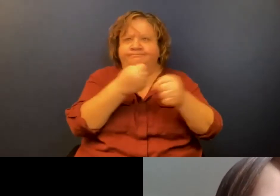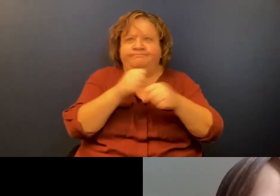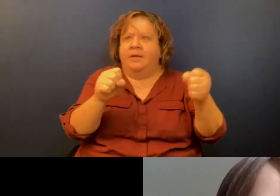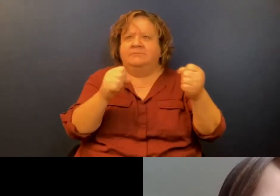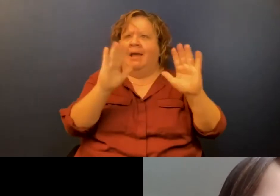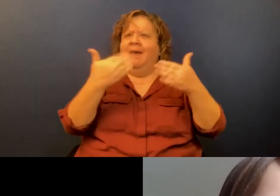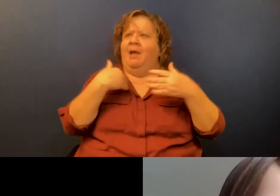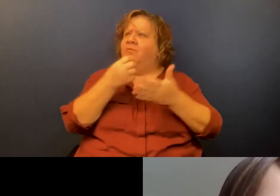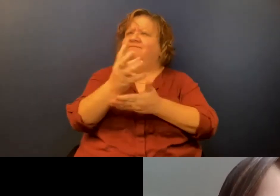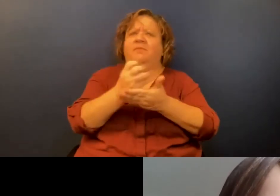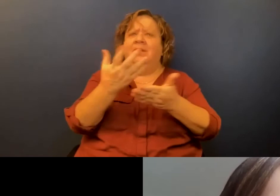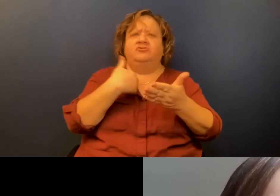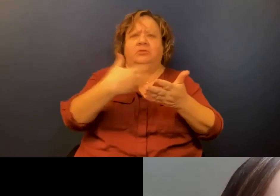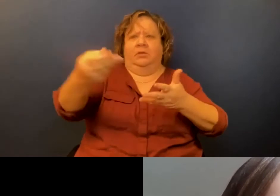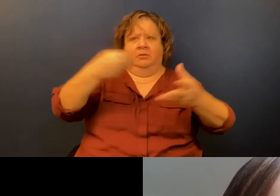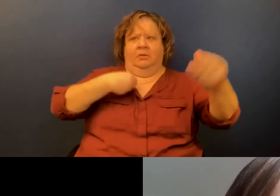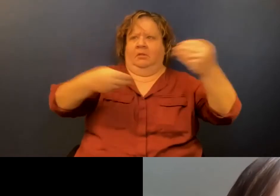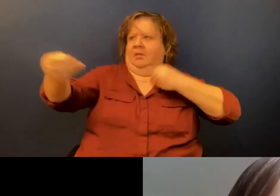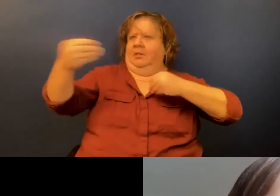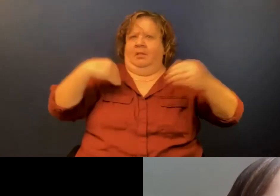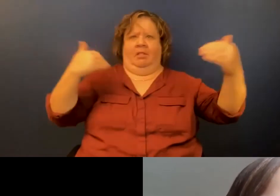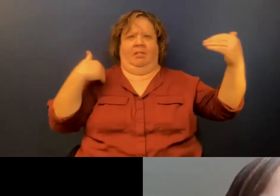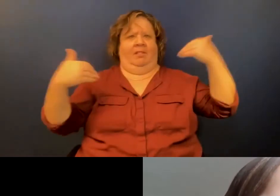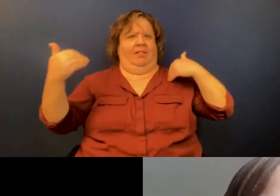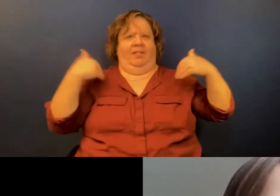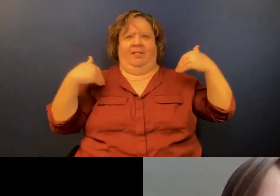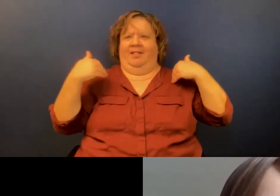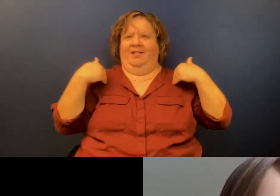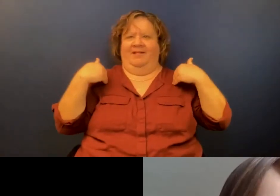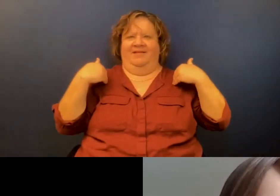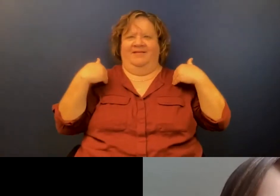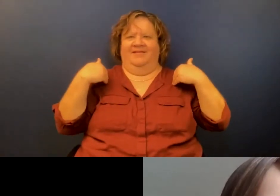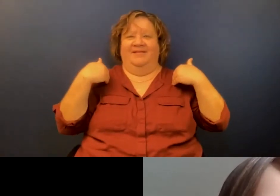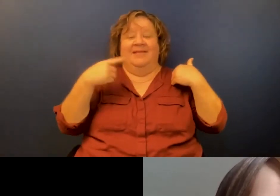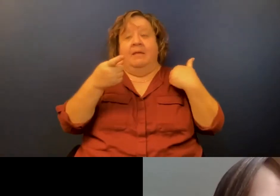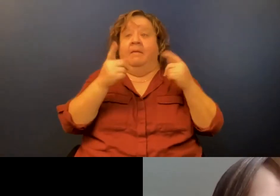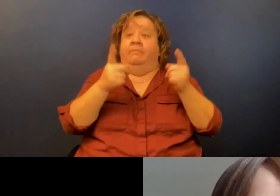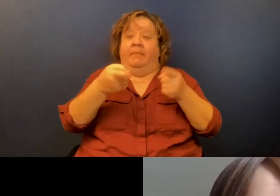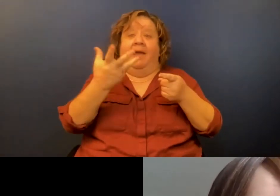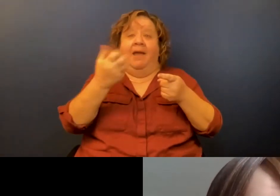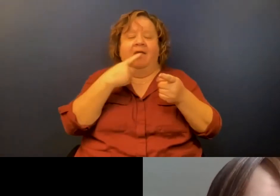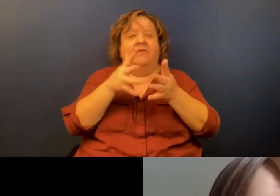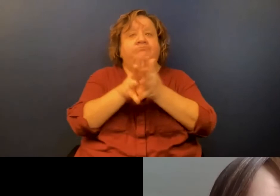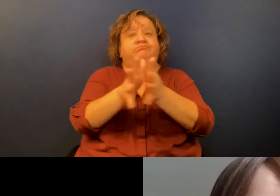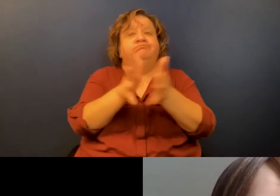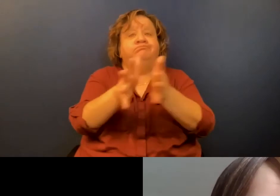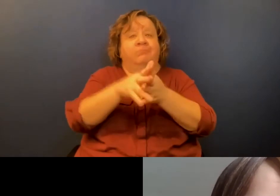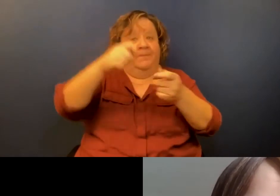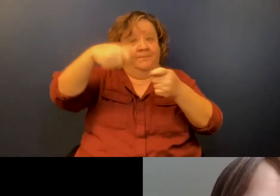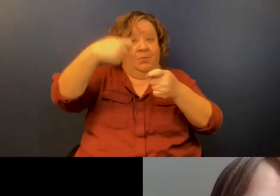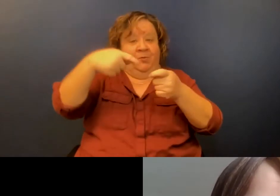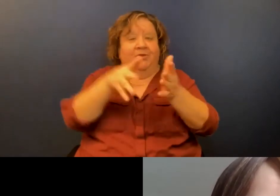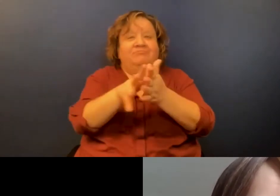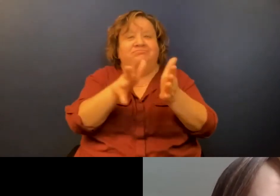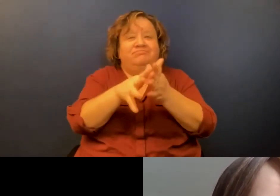description does away with a lot of that. Now, what is audio description? Audio description is a form of narration that